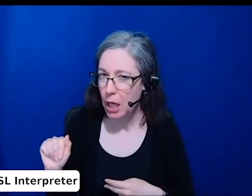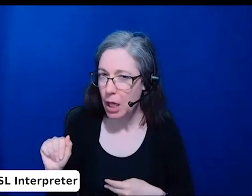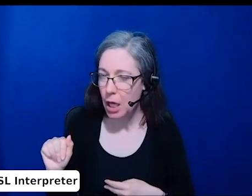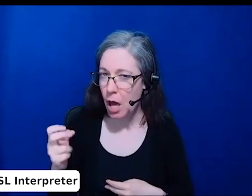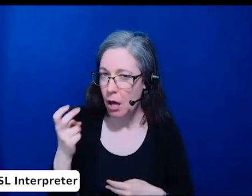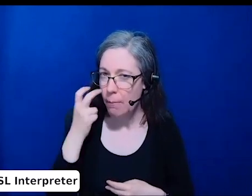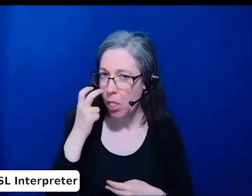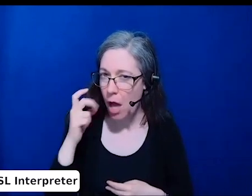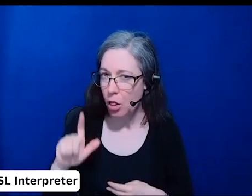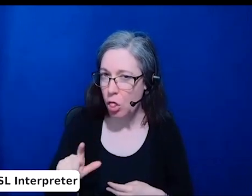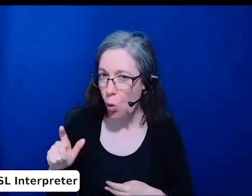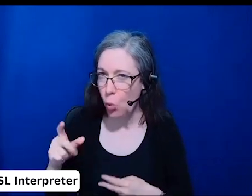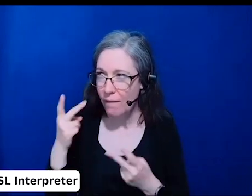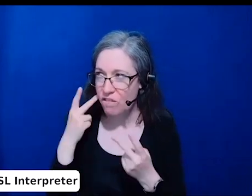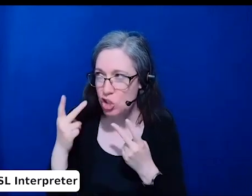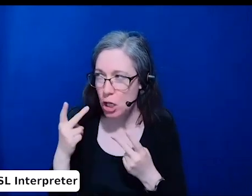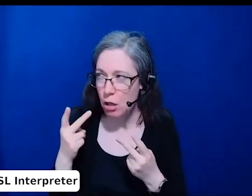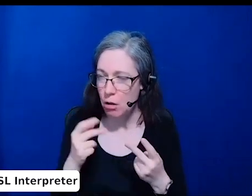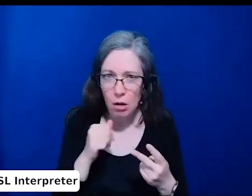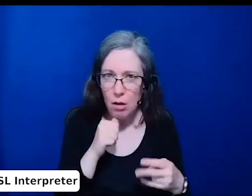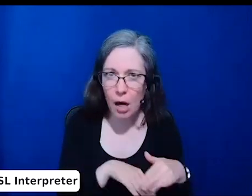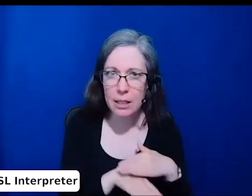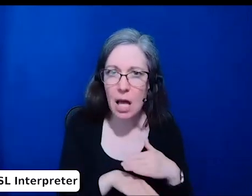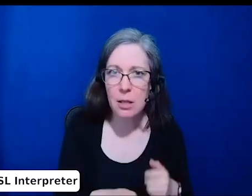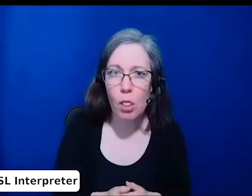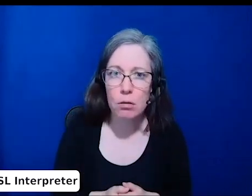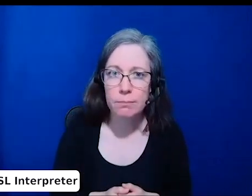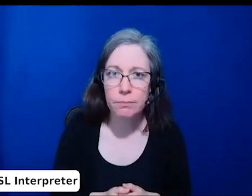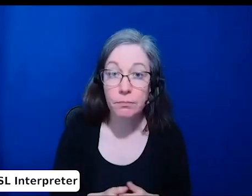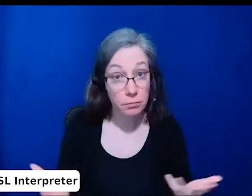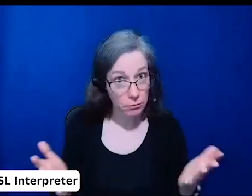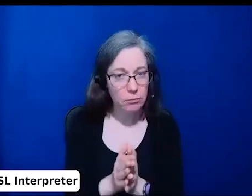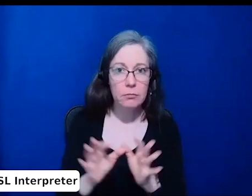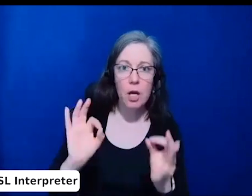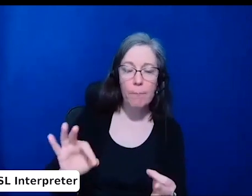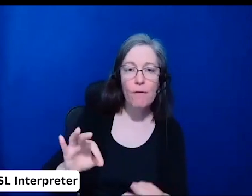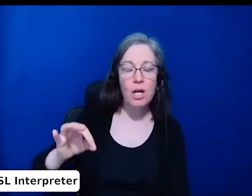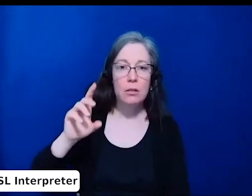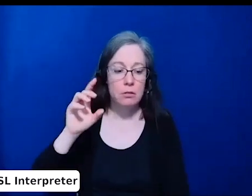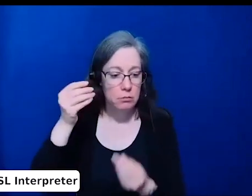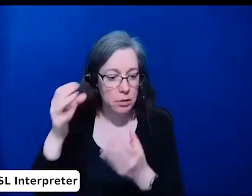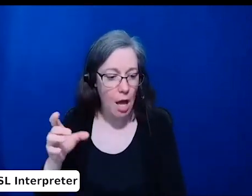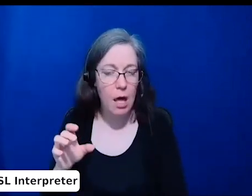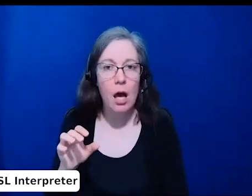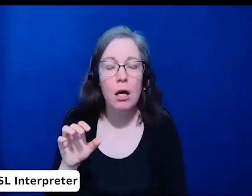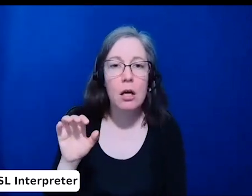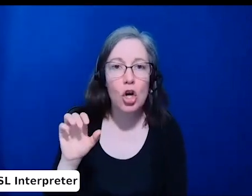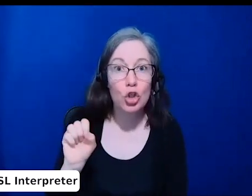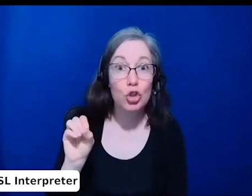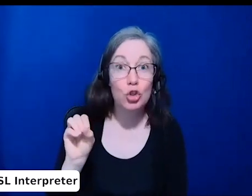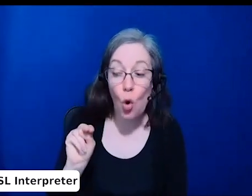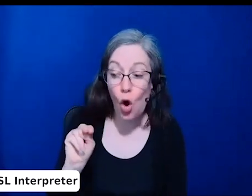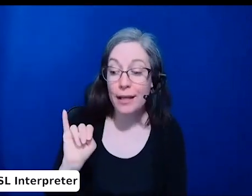vision. And so data sonification makes that data available to an audience that otherwise wouldn't be able to access